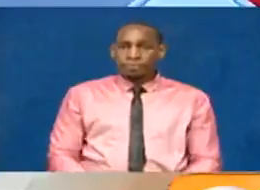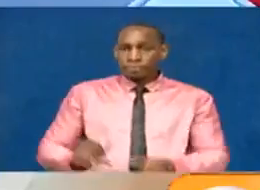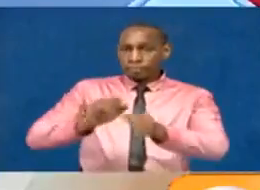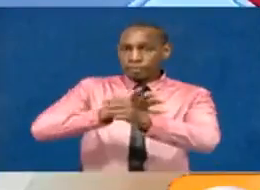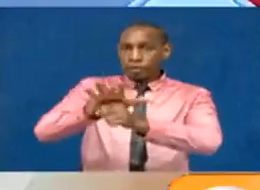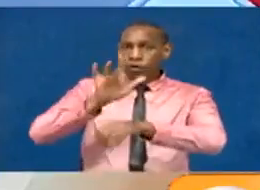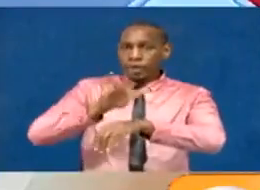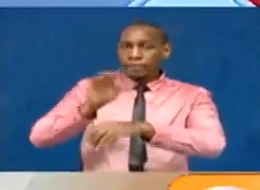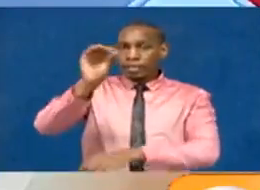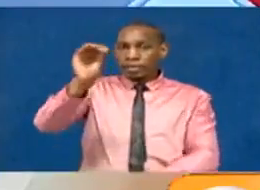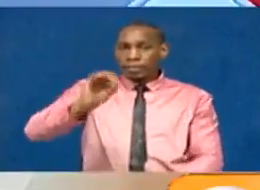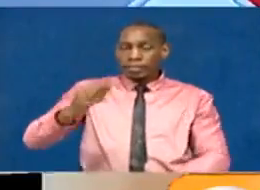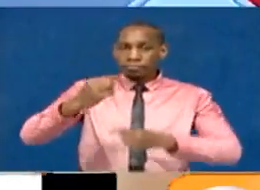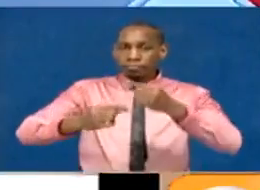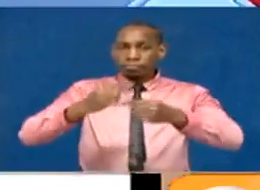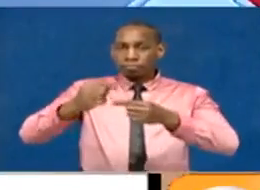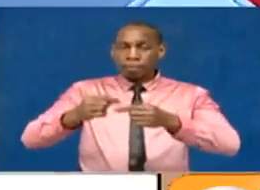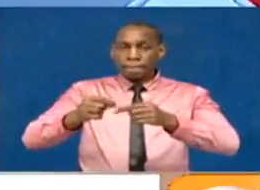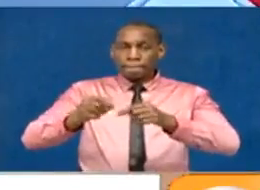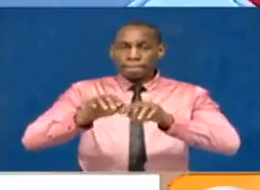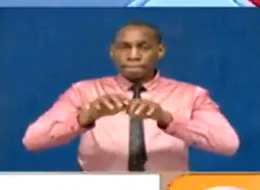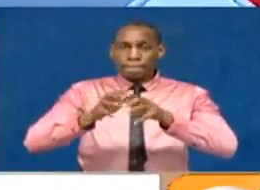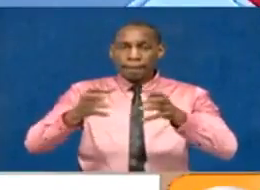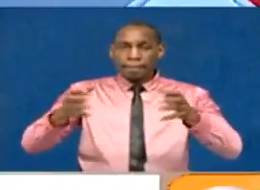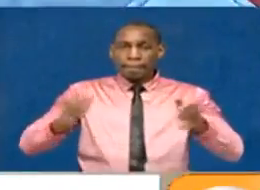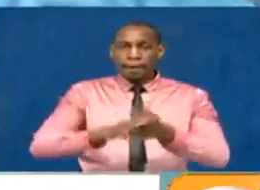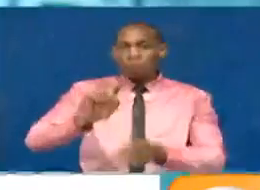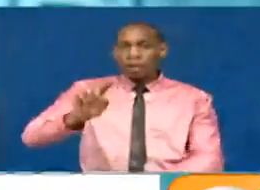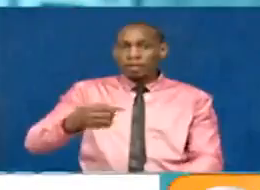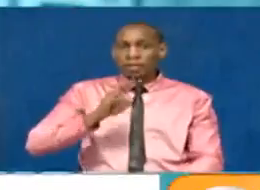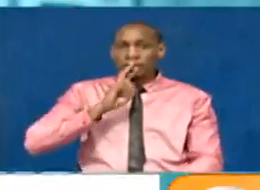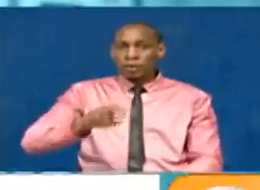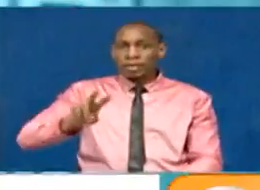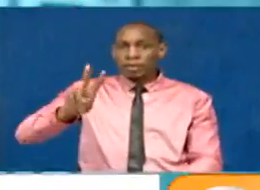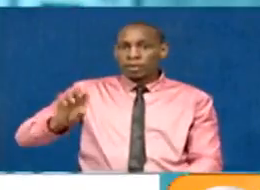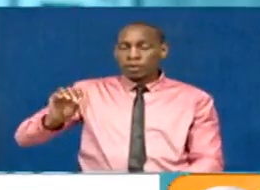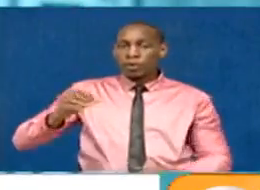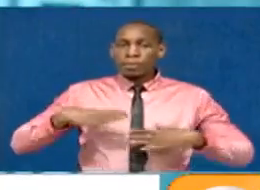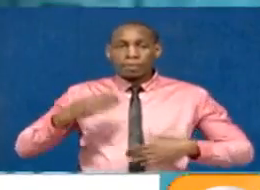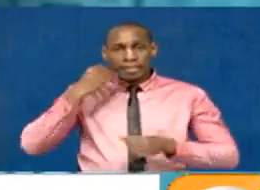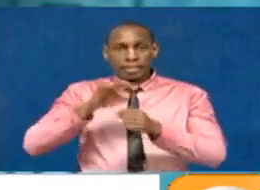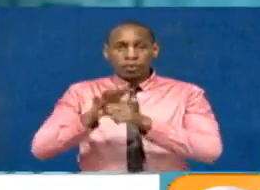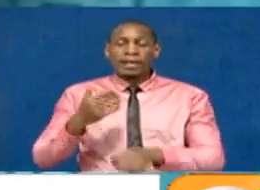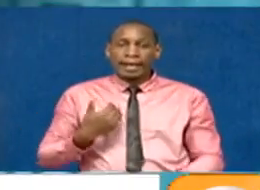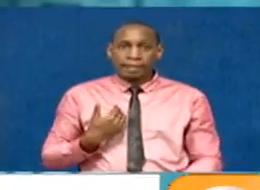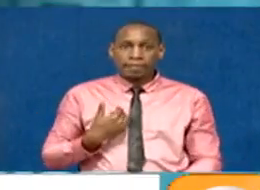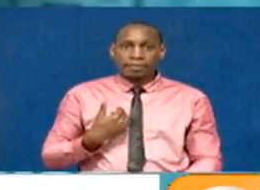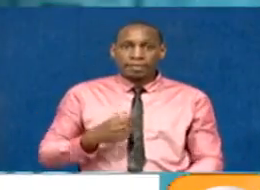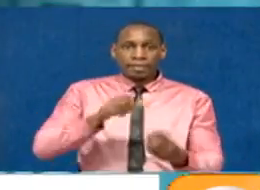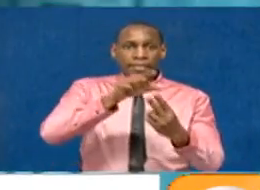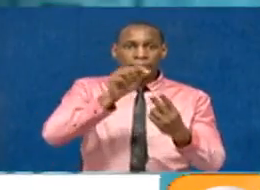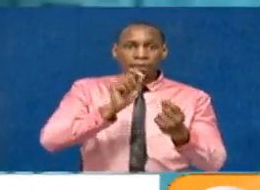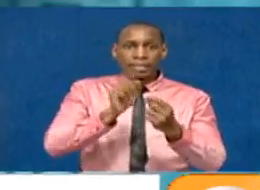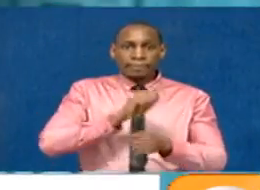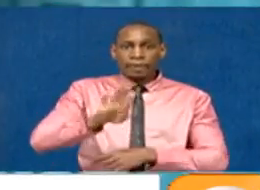The COVID-19 infection rate continued on an upward trend today after 1,223 people tested positive for the disease from a